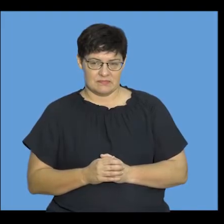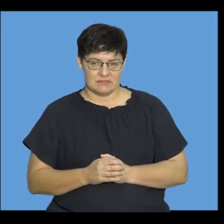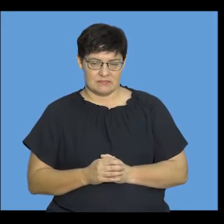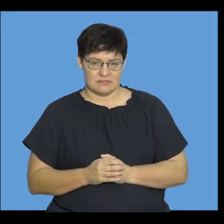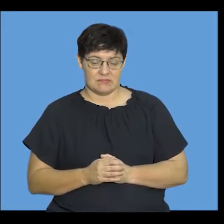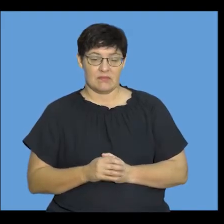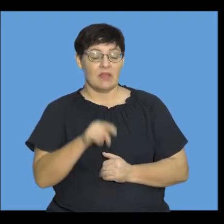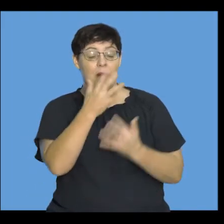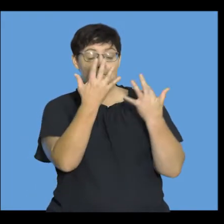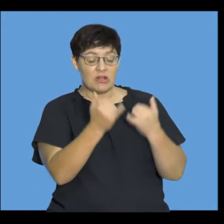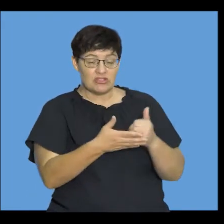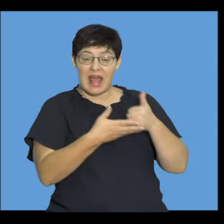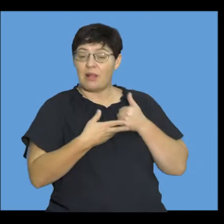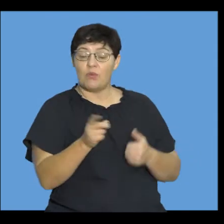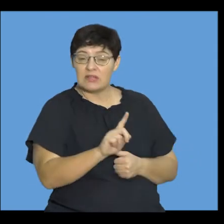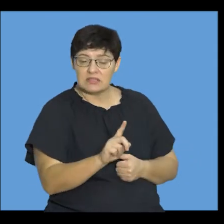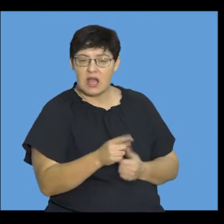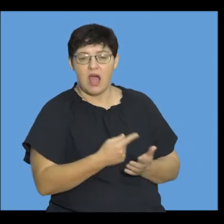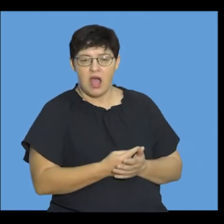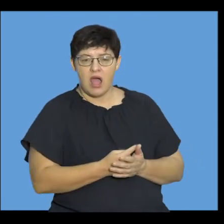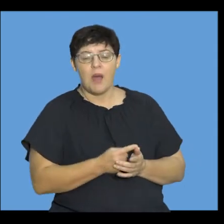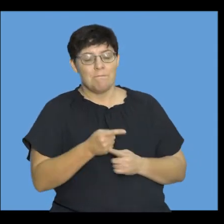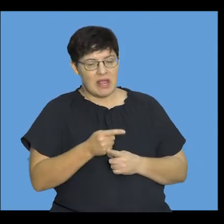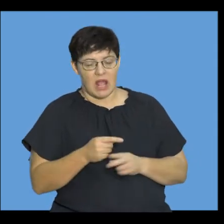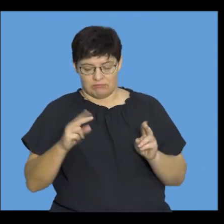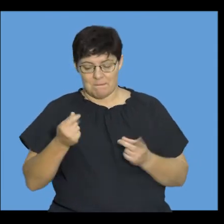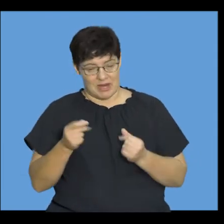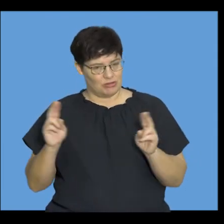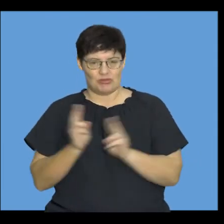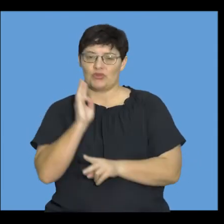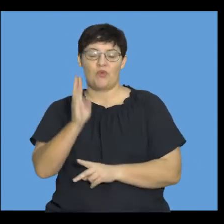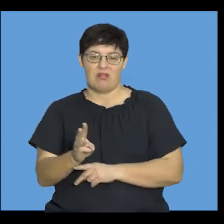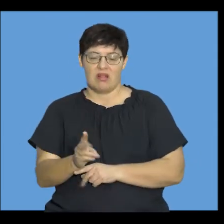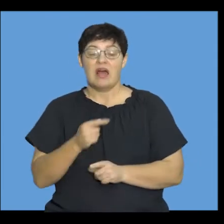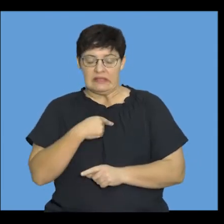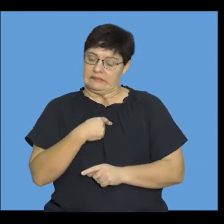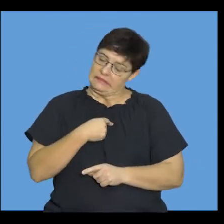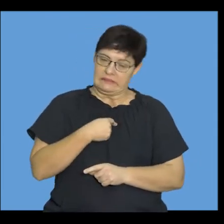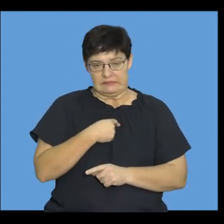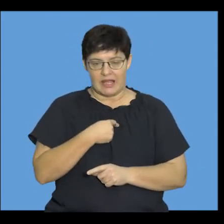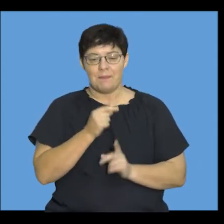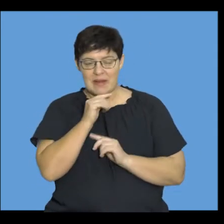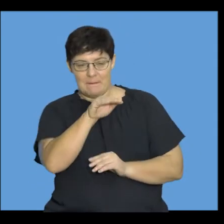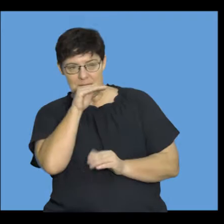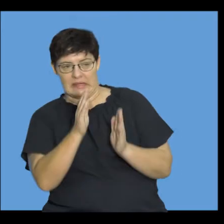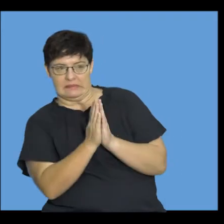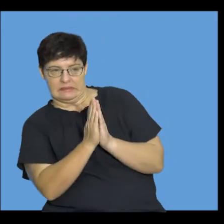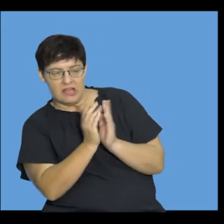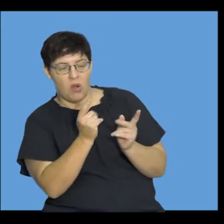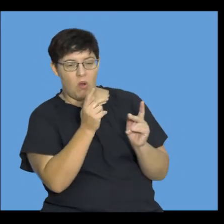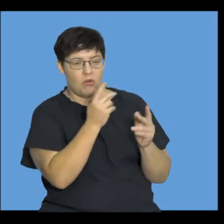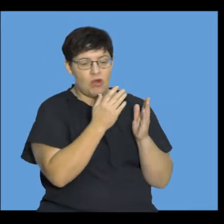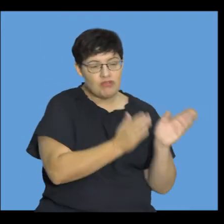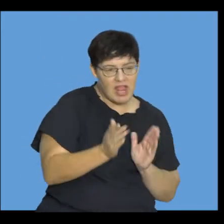Budgets will assist us to predict shortfalls, and arrangements can be made with the banks and other sources